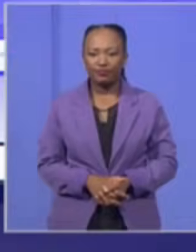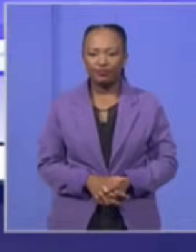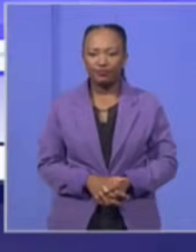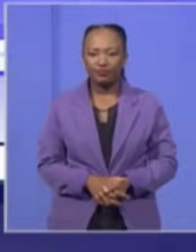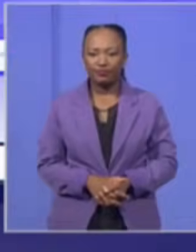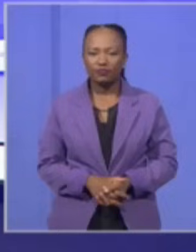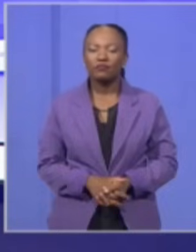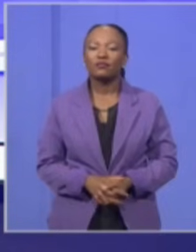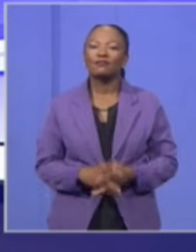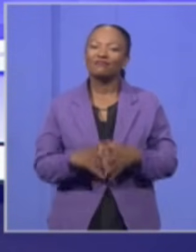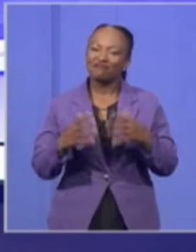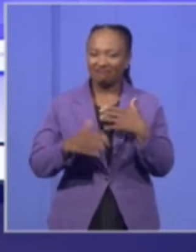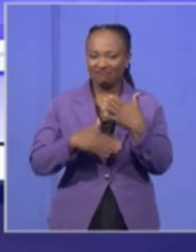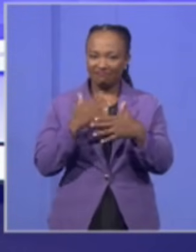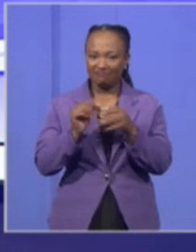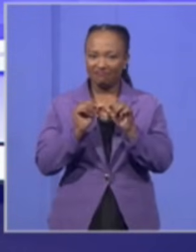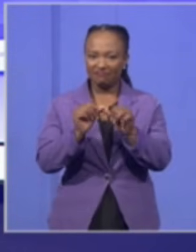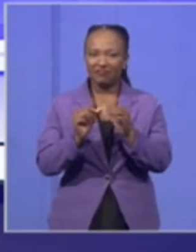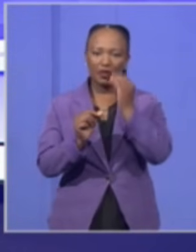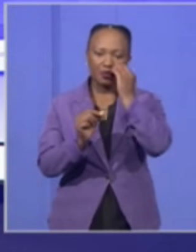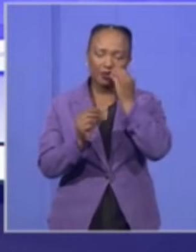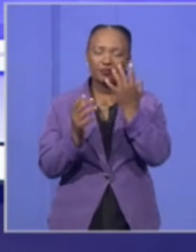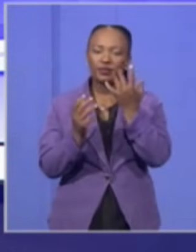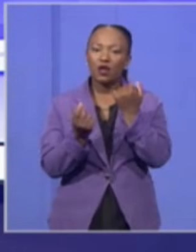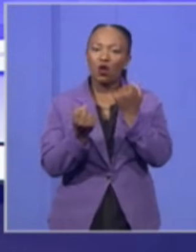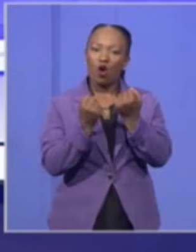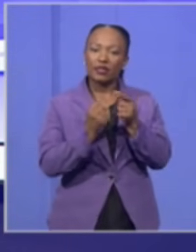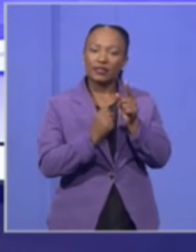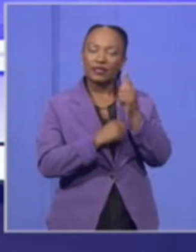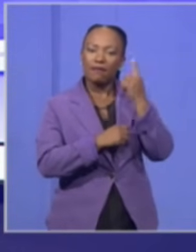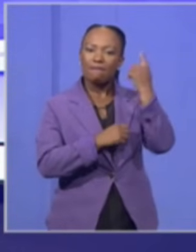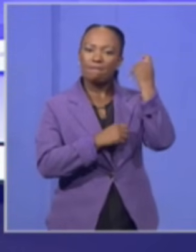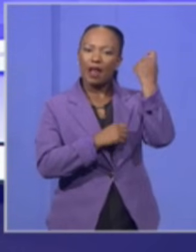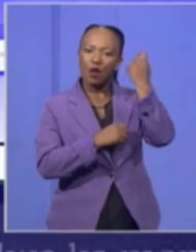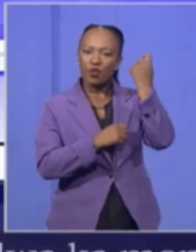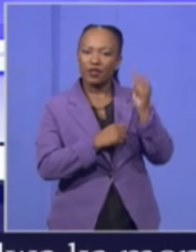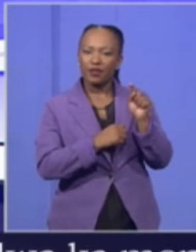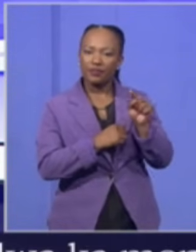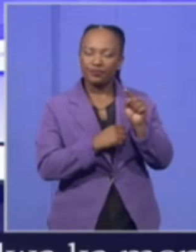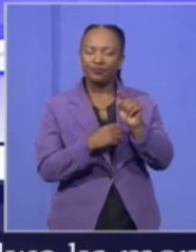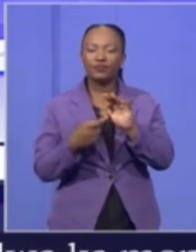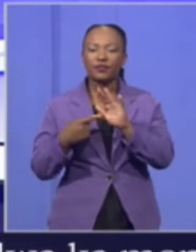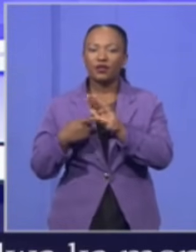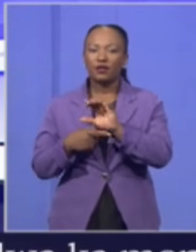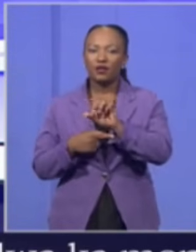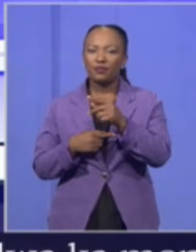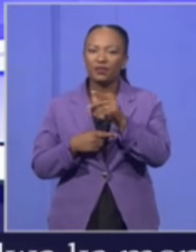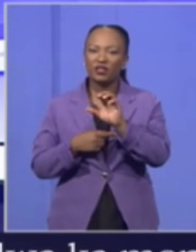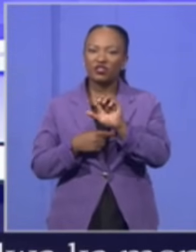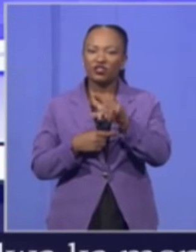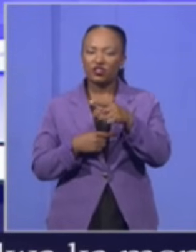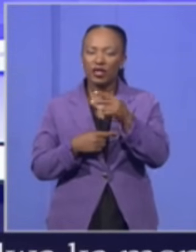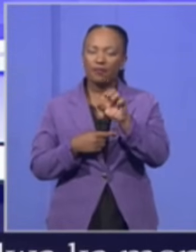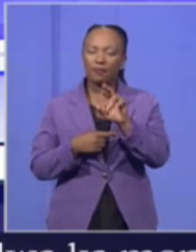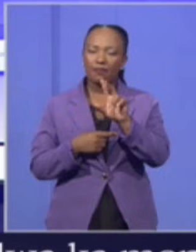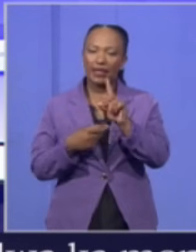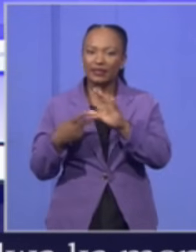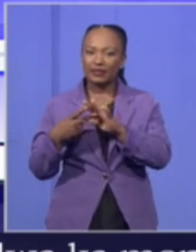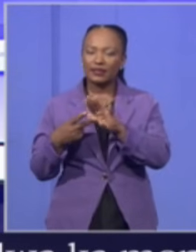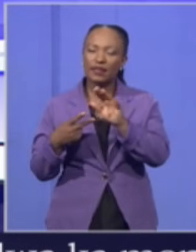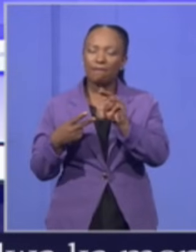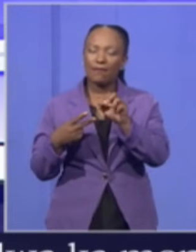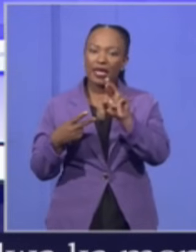Di sa kgatlampana ditaba. Kgorotsheko ya Malawi e laetse gore Shepard le Mary Bushiri ba bušwe ka mono Afrika Borwa go tla go lebana